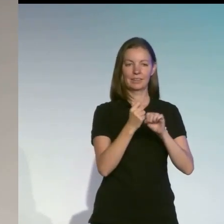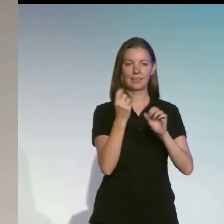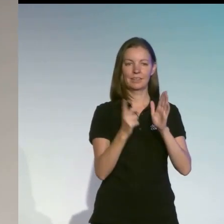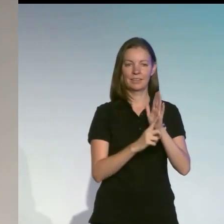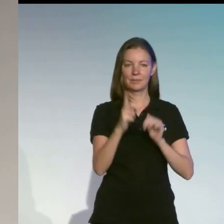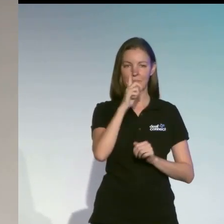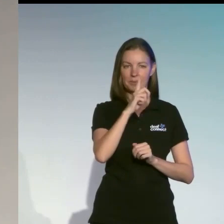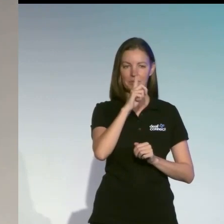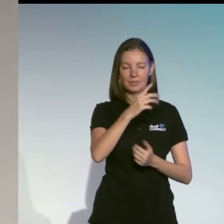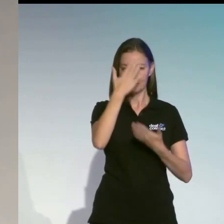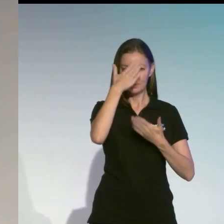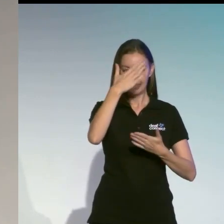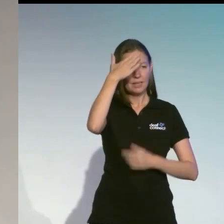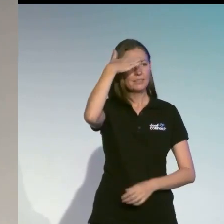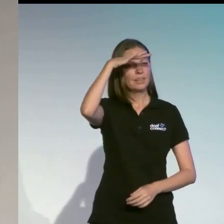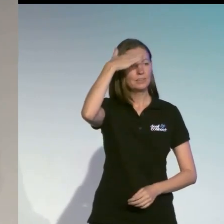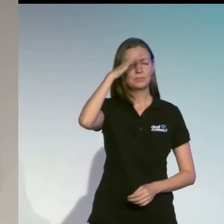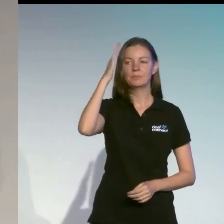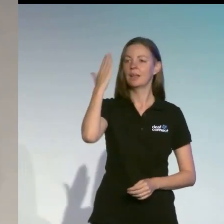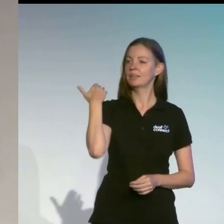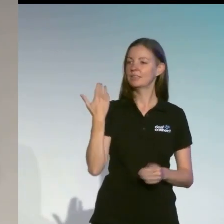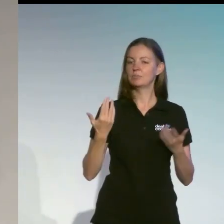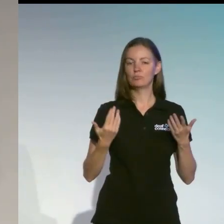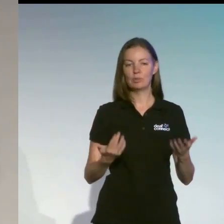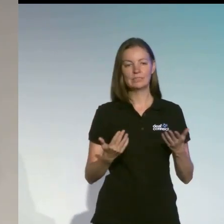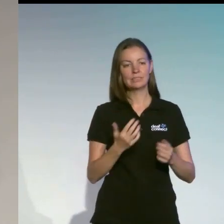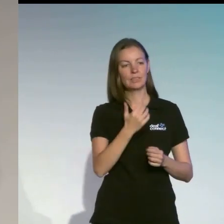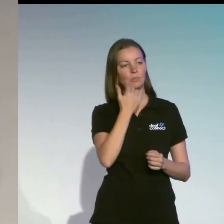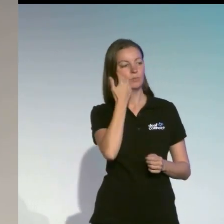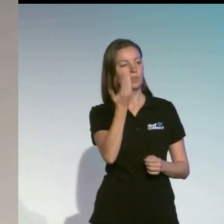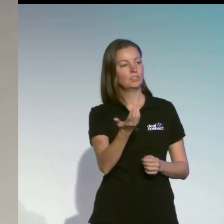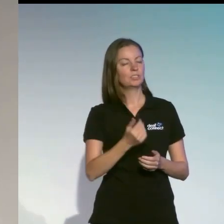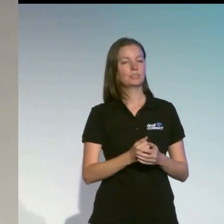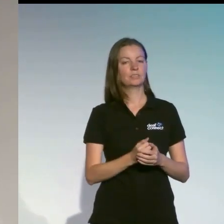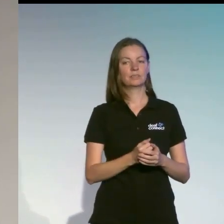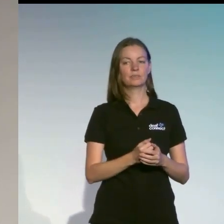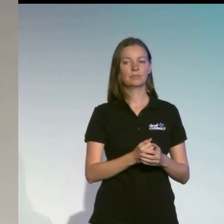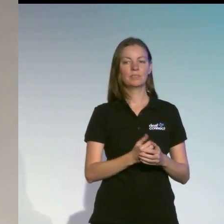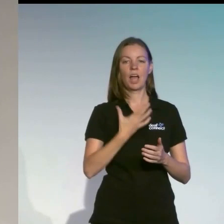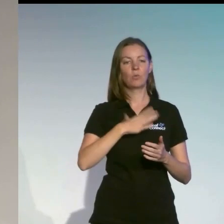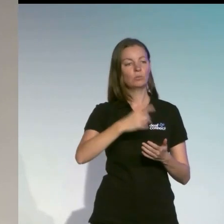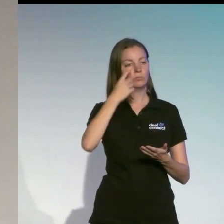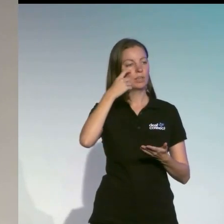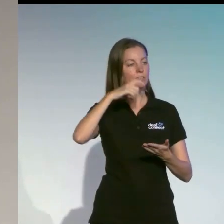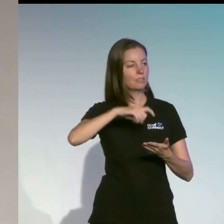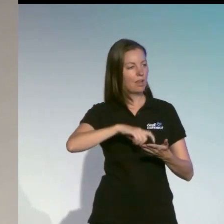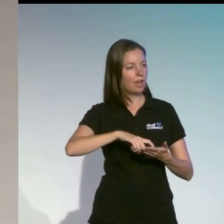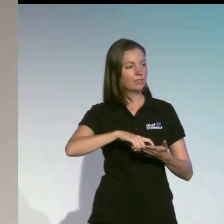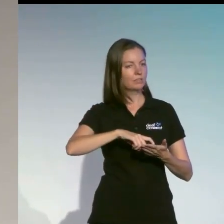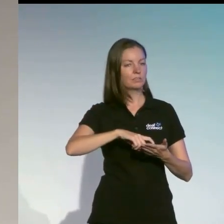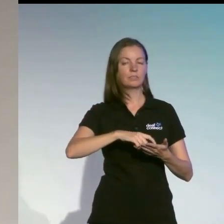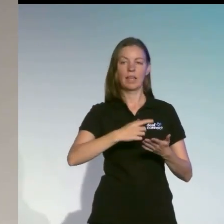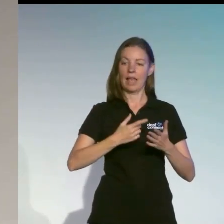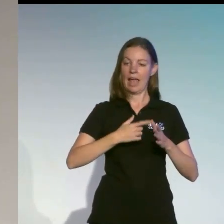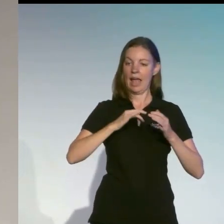the elders past and present and emerging. And I'd also like to recognise and acknowledge as a